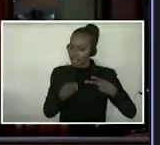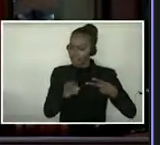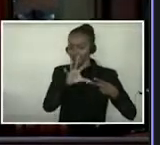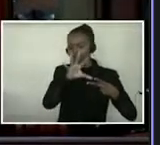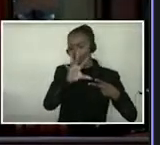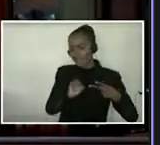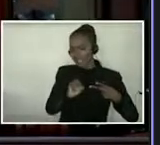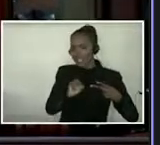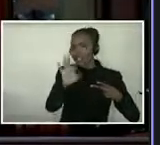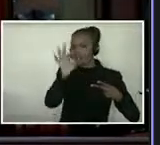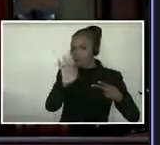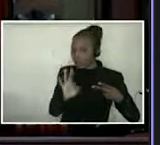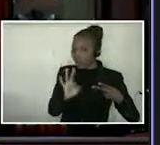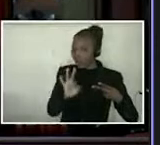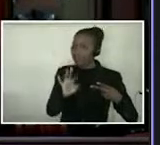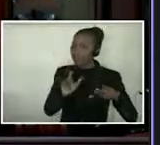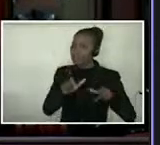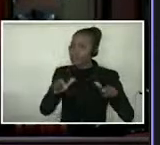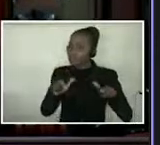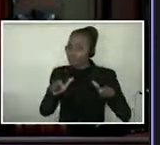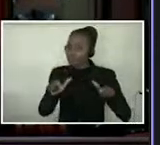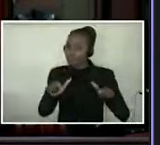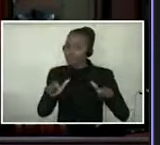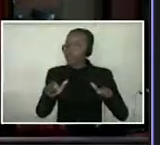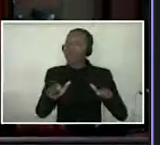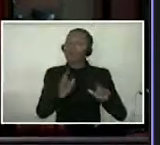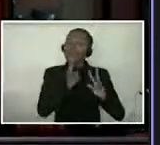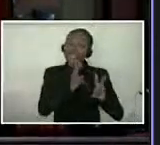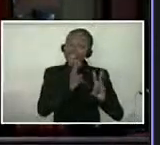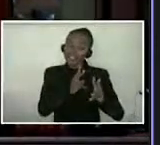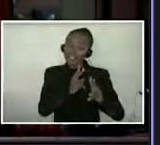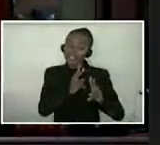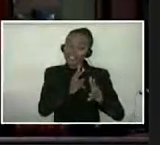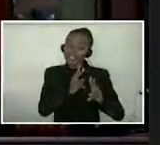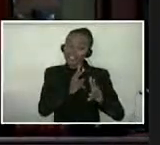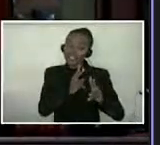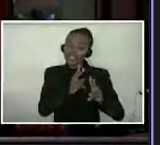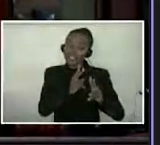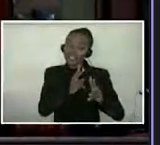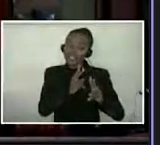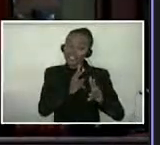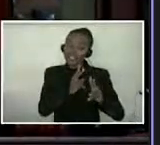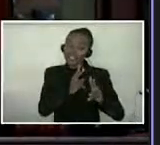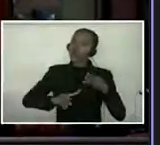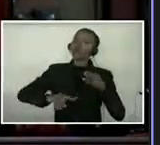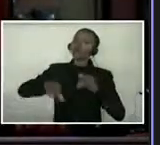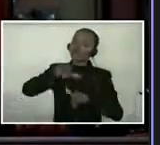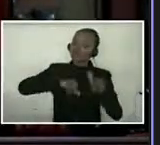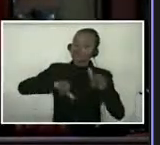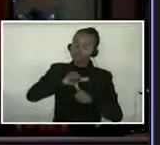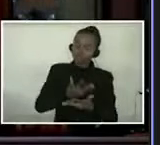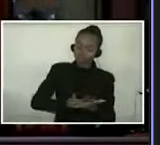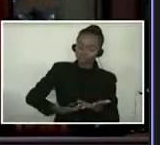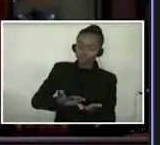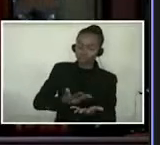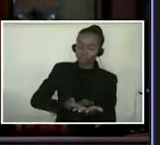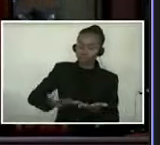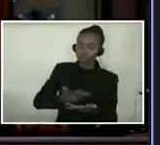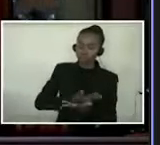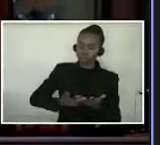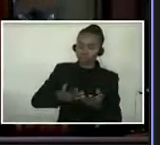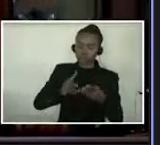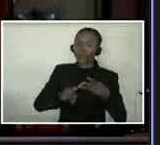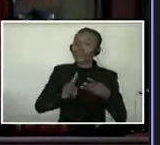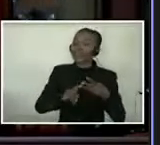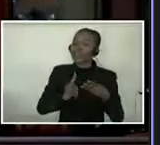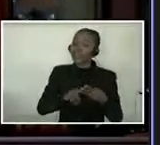and members it must have sources it is it must be a source of social cohesity it should cater specifically for the marginalized